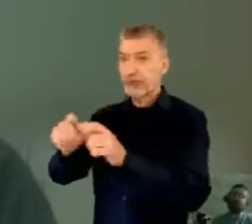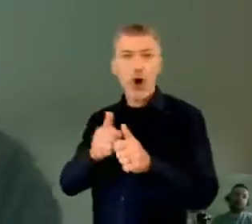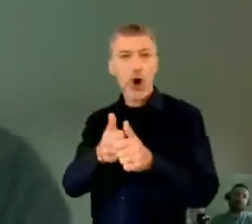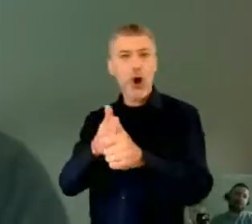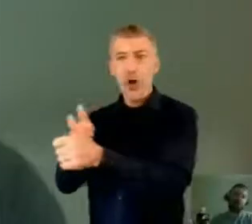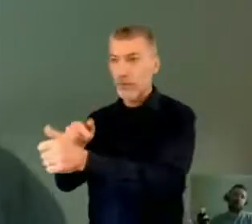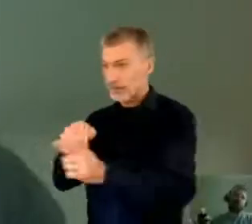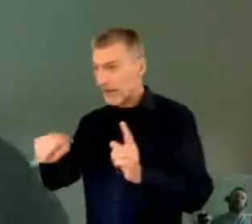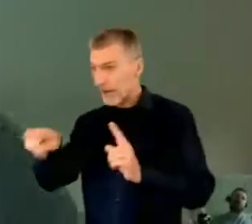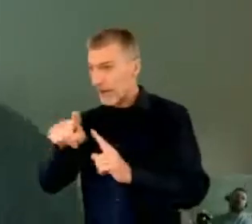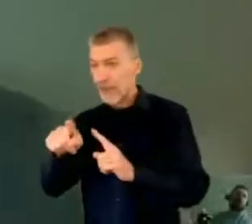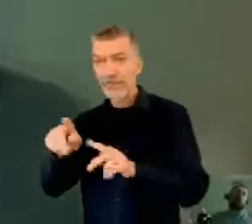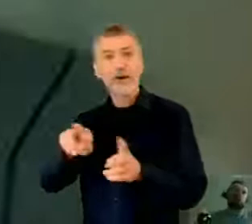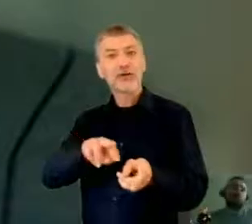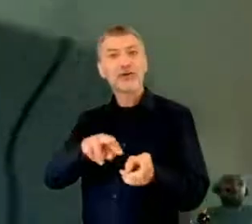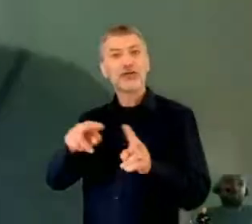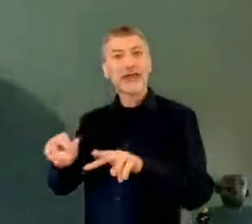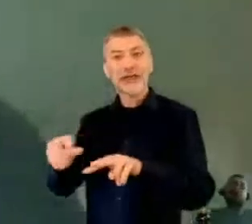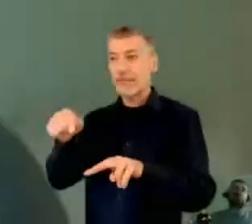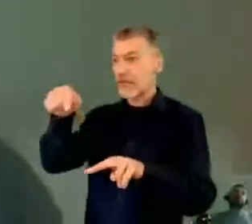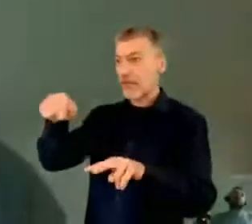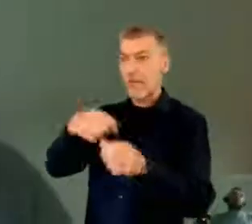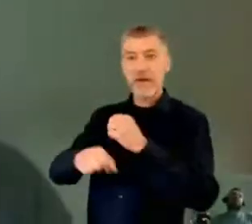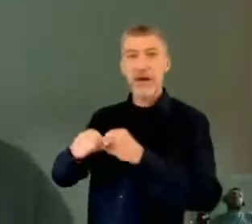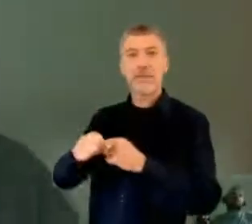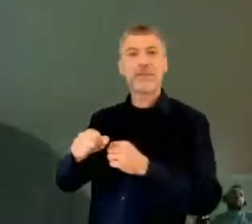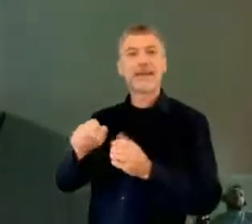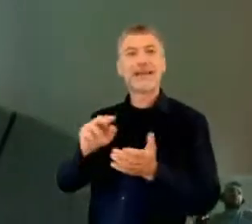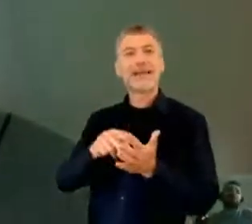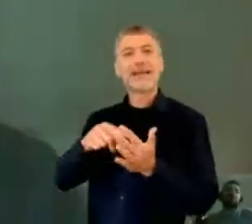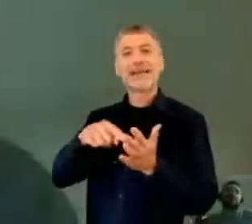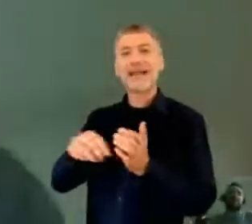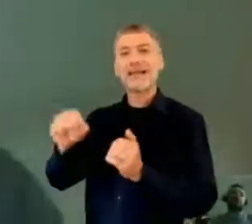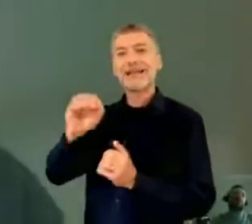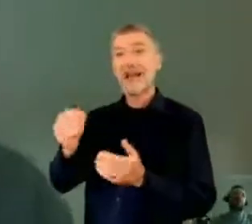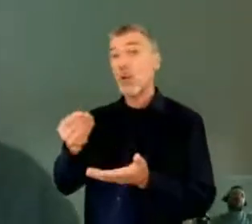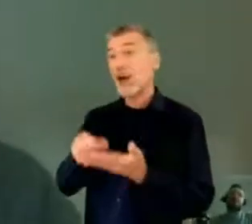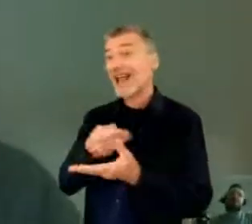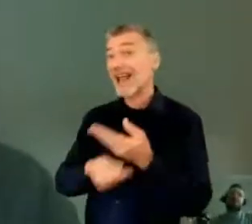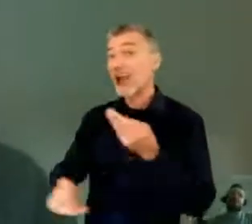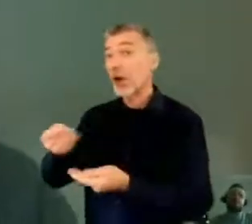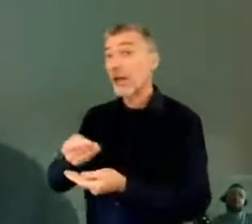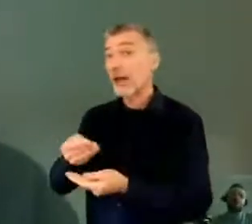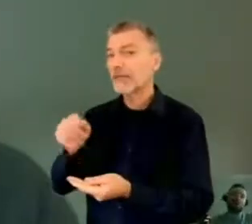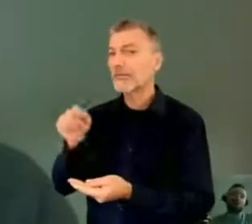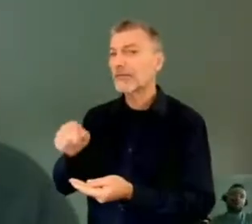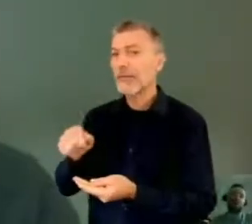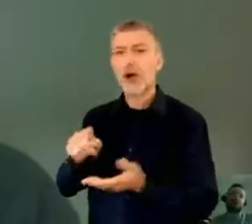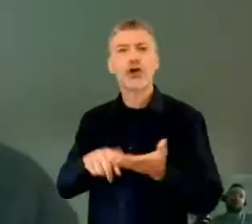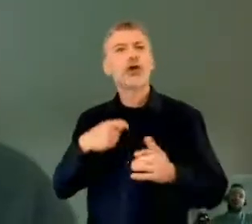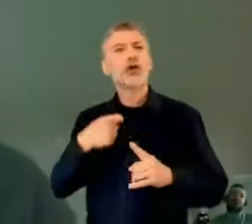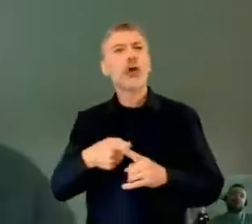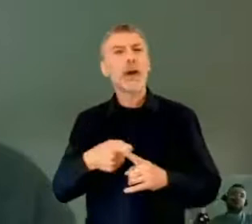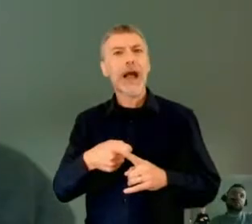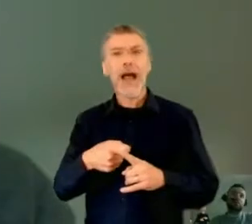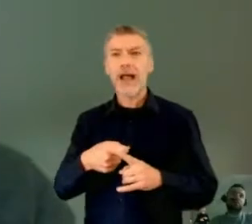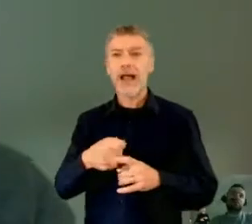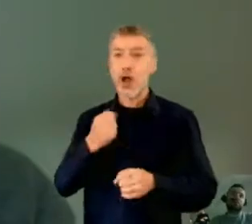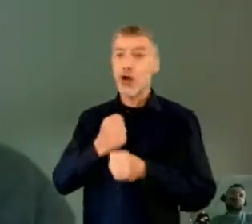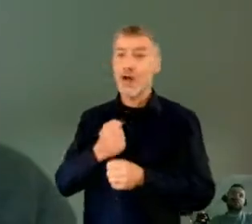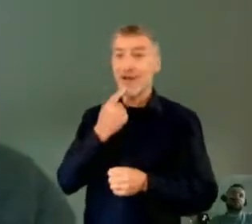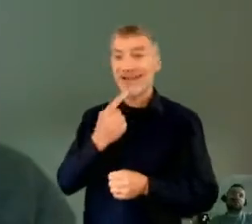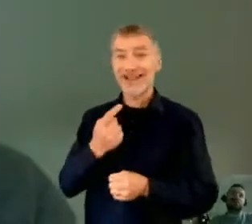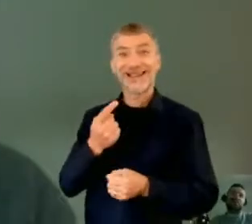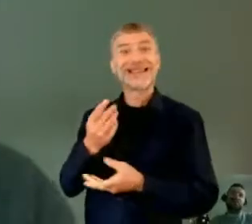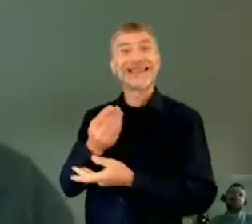economy. So you probably would have noticed that in the UK, the government has set a target to reach net zero emissions